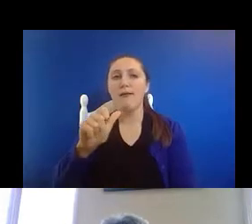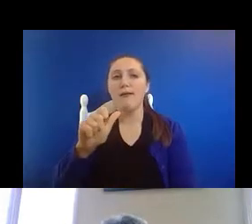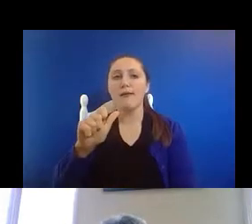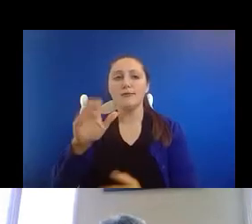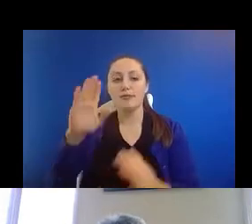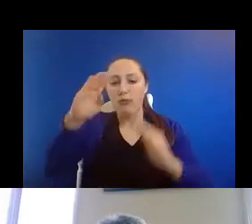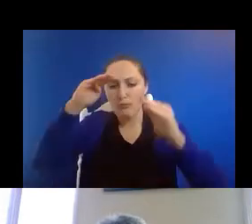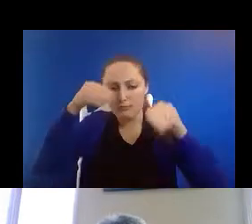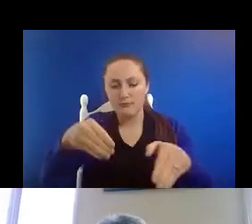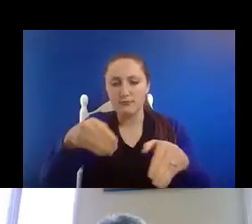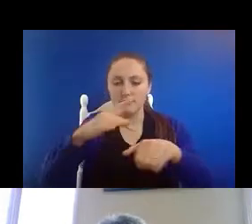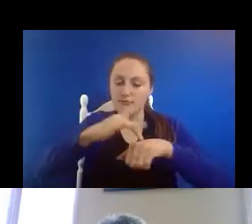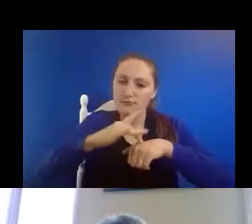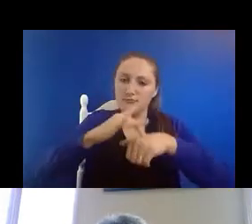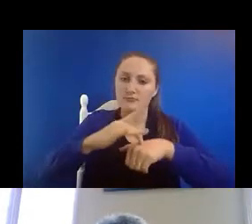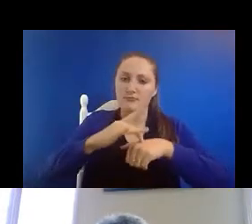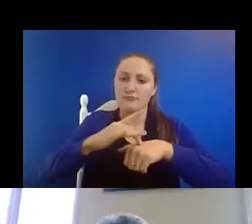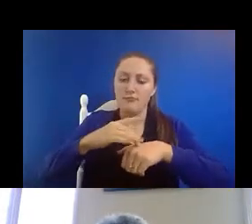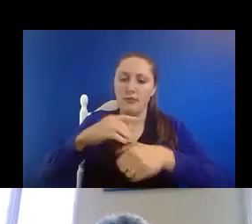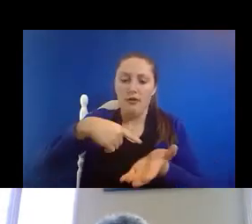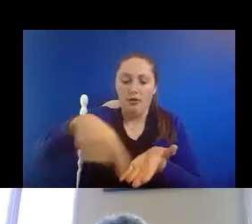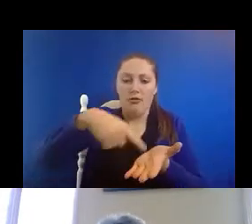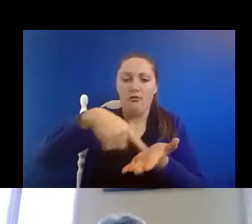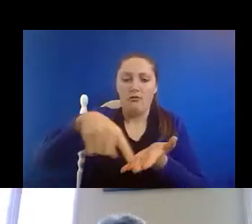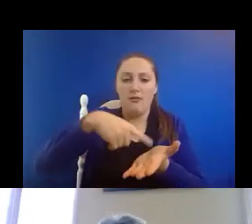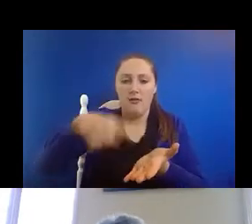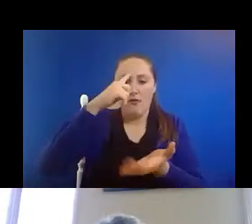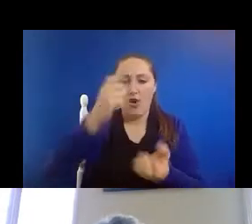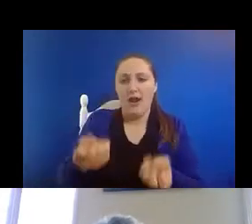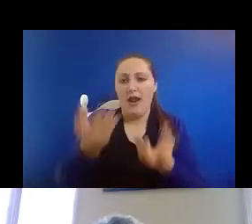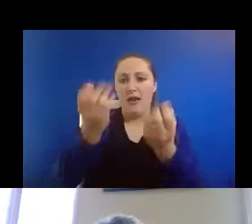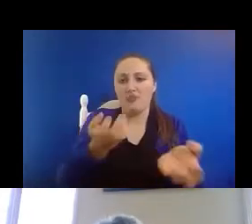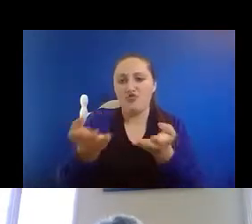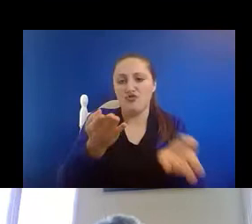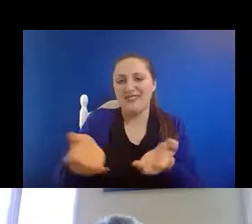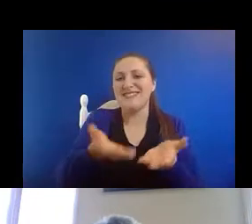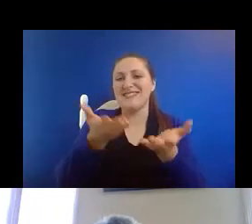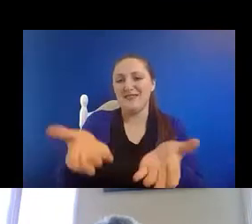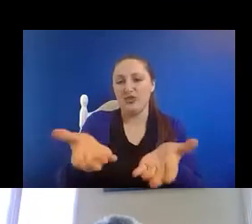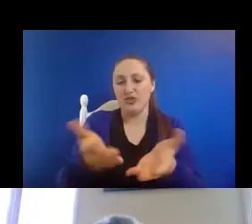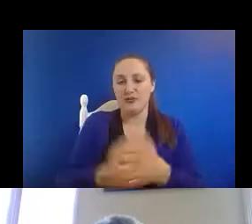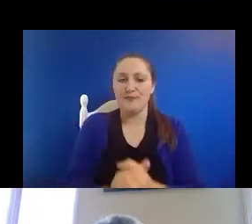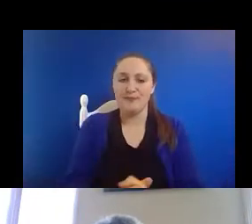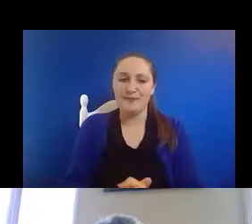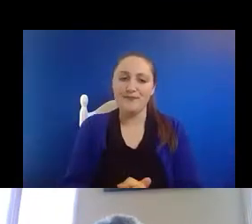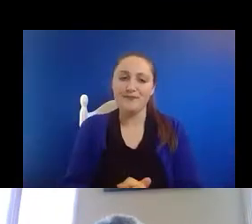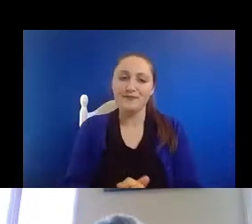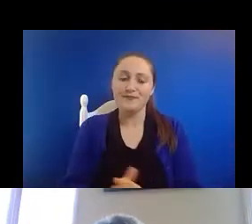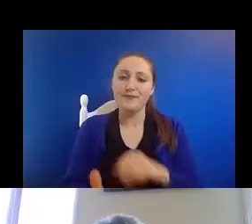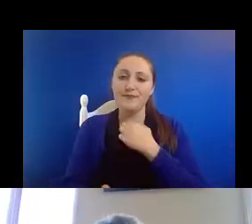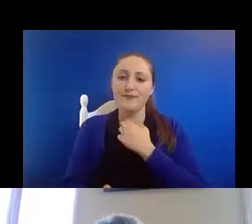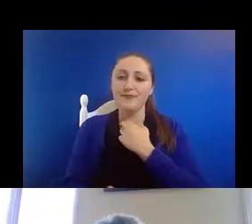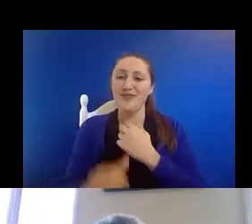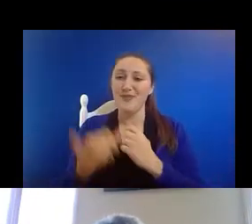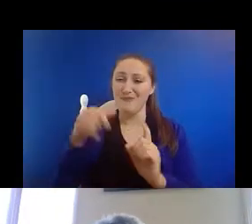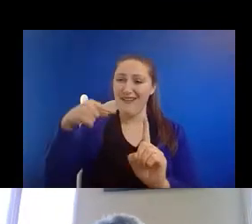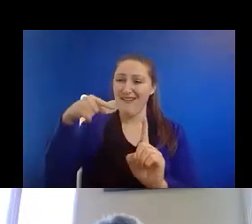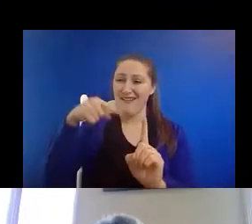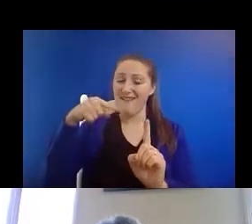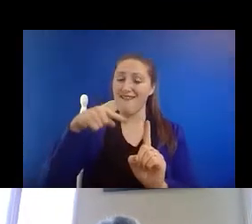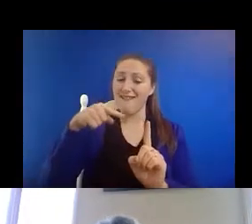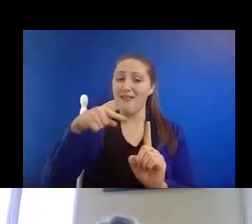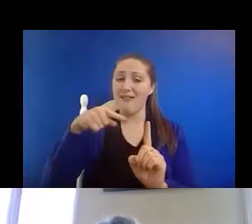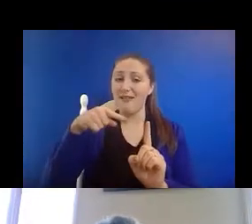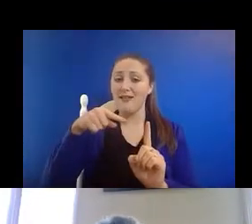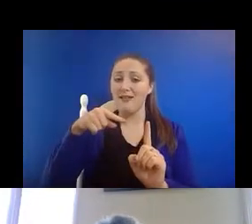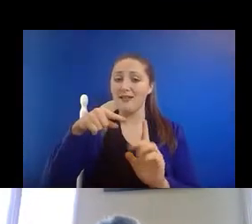on reimbursing for how much service is being delivered. And really that is the